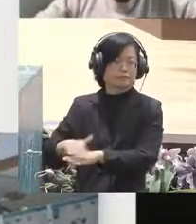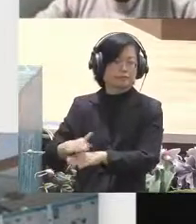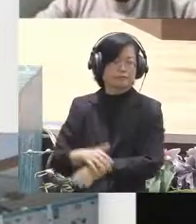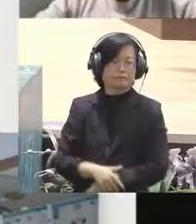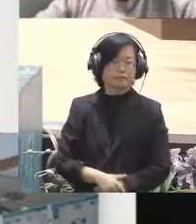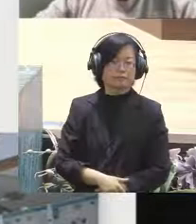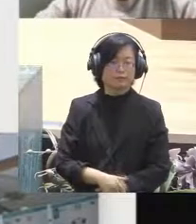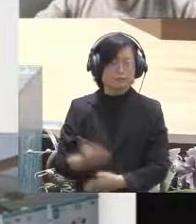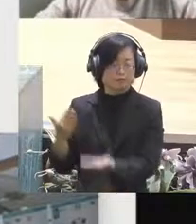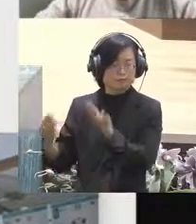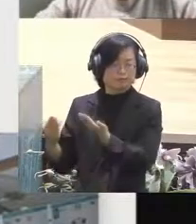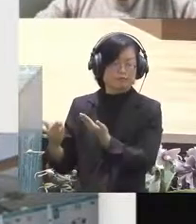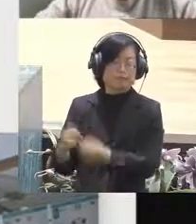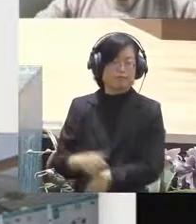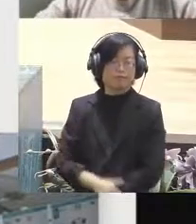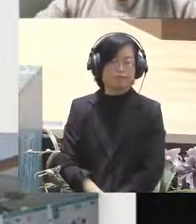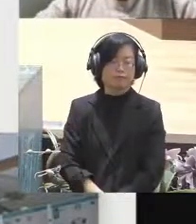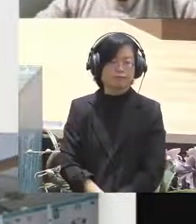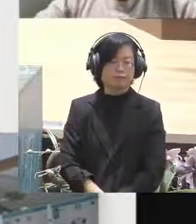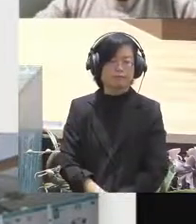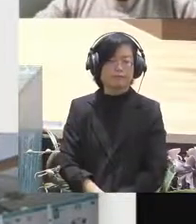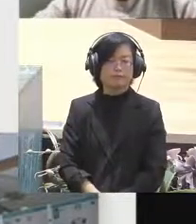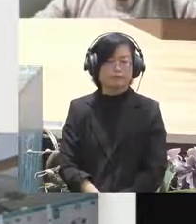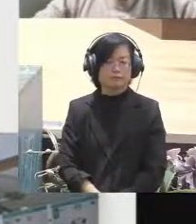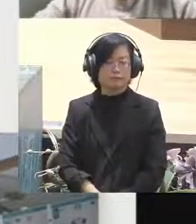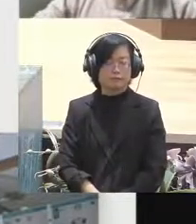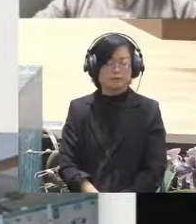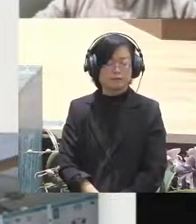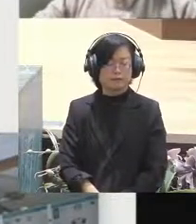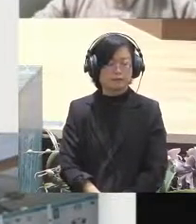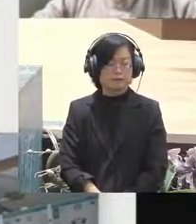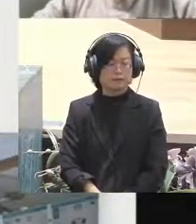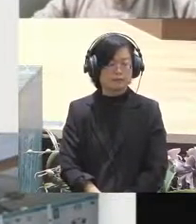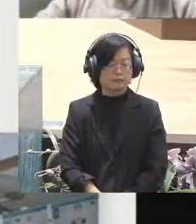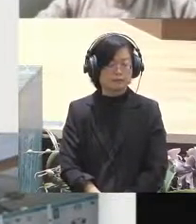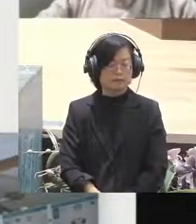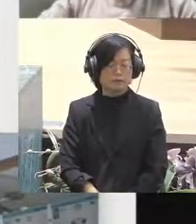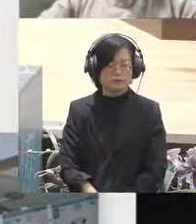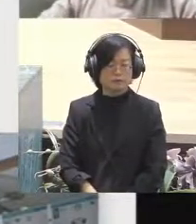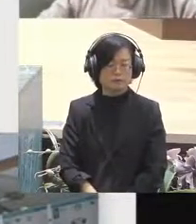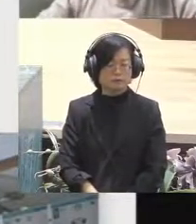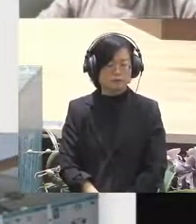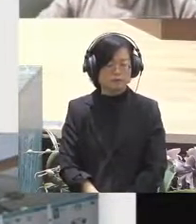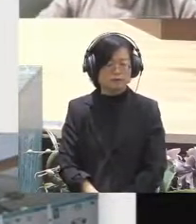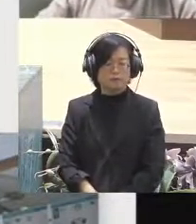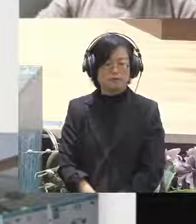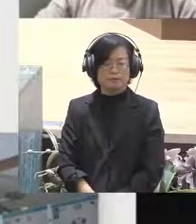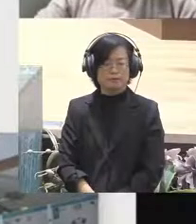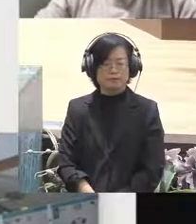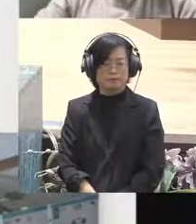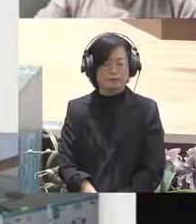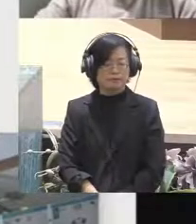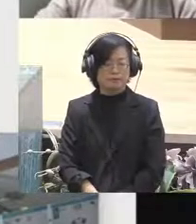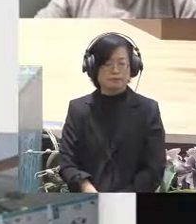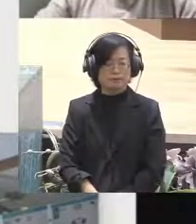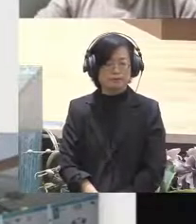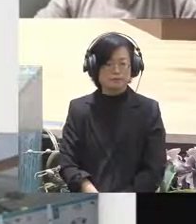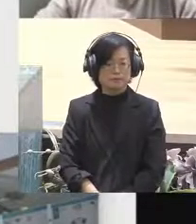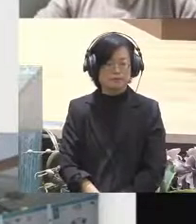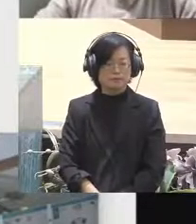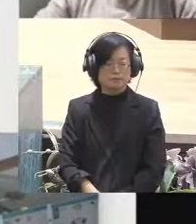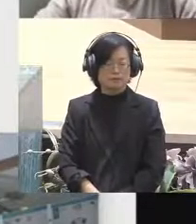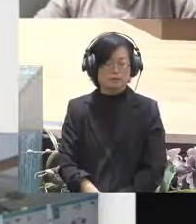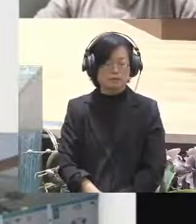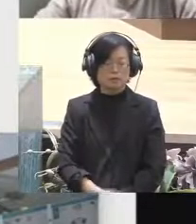data strategy, which will be initially implemented in Khyber Pakhtunkhwa, and getting this